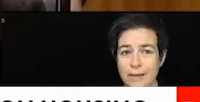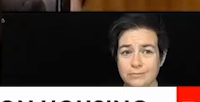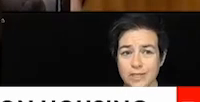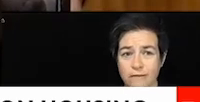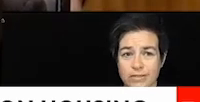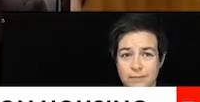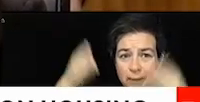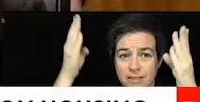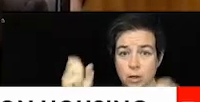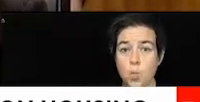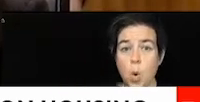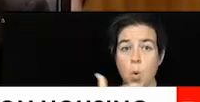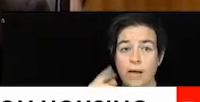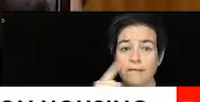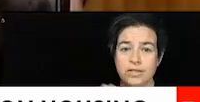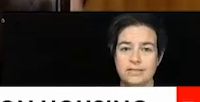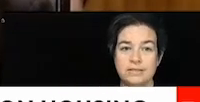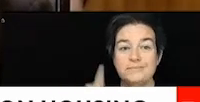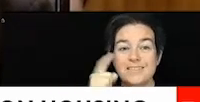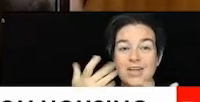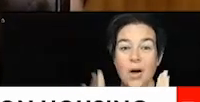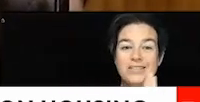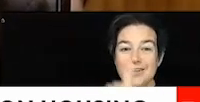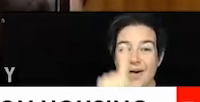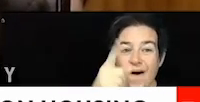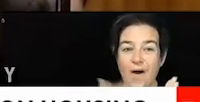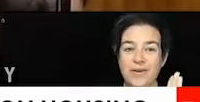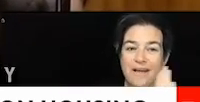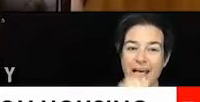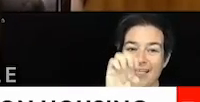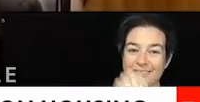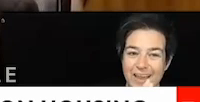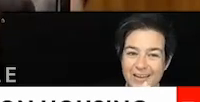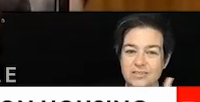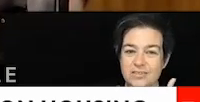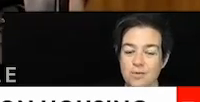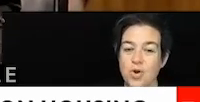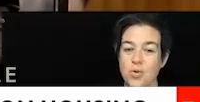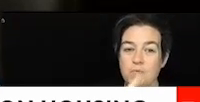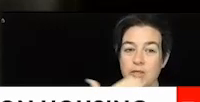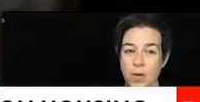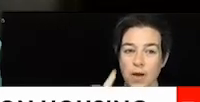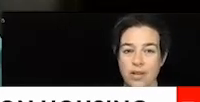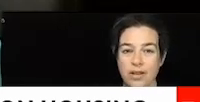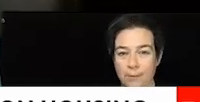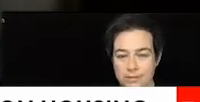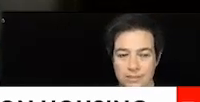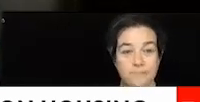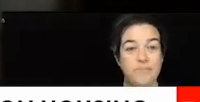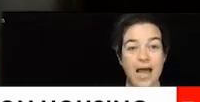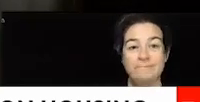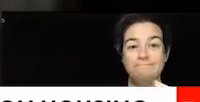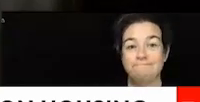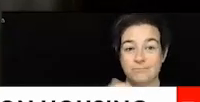accessible units because they're already tall buildings equipped with elevators, so they can work really well in some contexts. Yeah. You know, I want to say we're doing some of